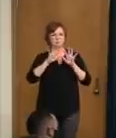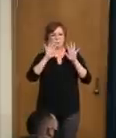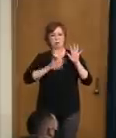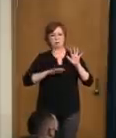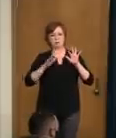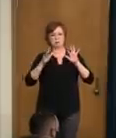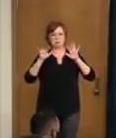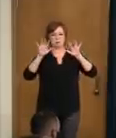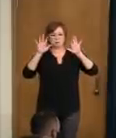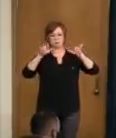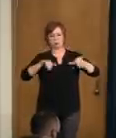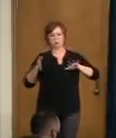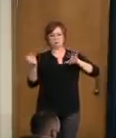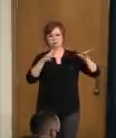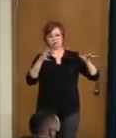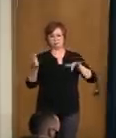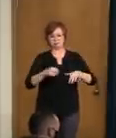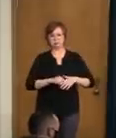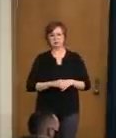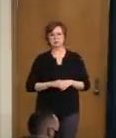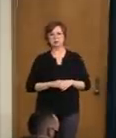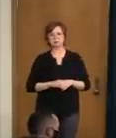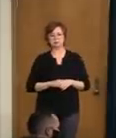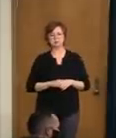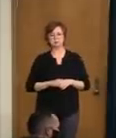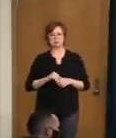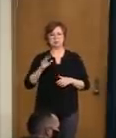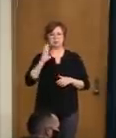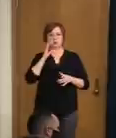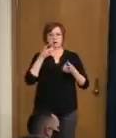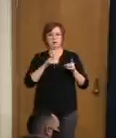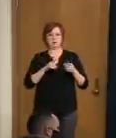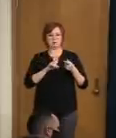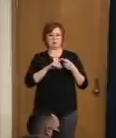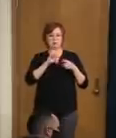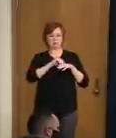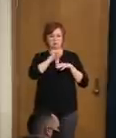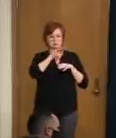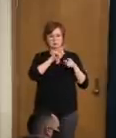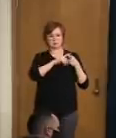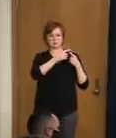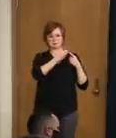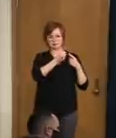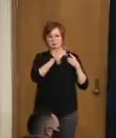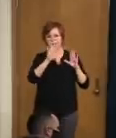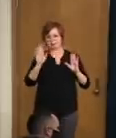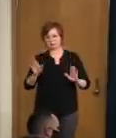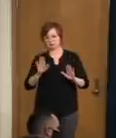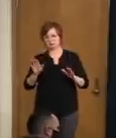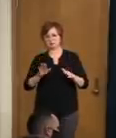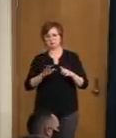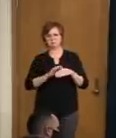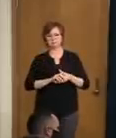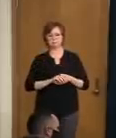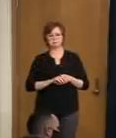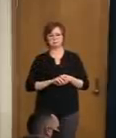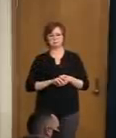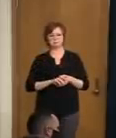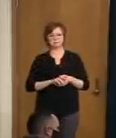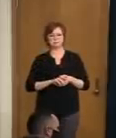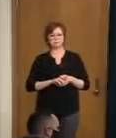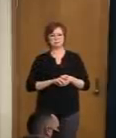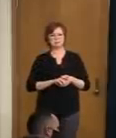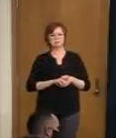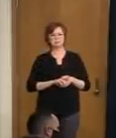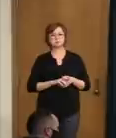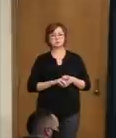those vaccines out to the 50+ communities that they're going to Saturday, Sunday, and throughout, to make sure that we exhaust